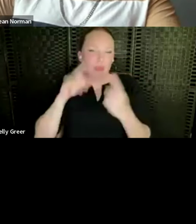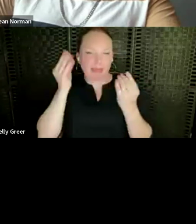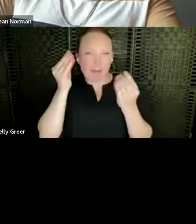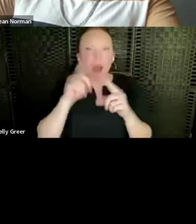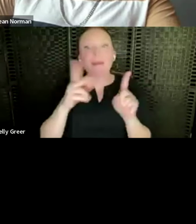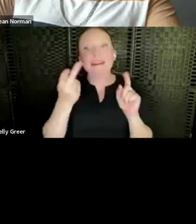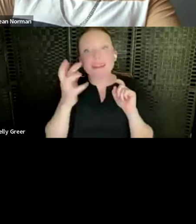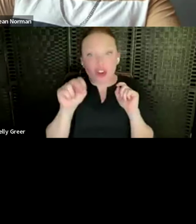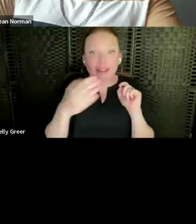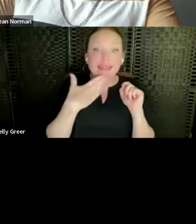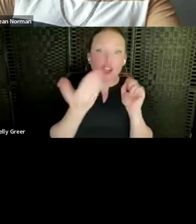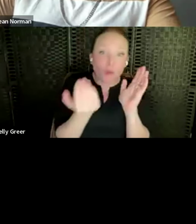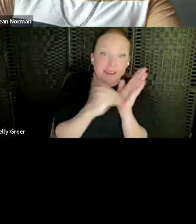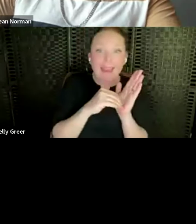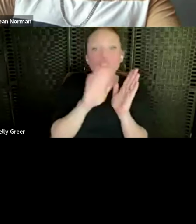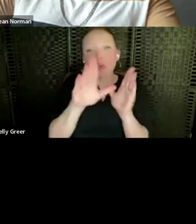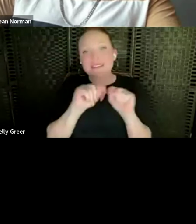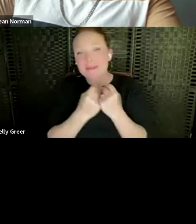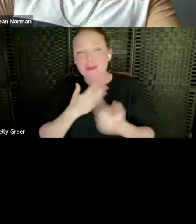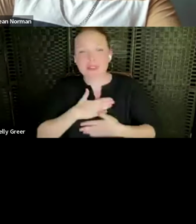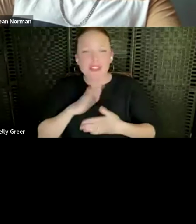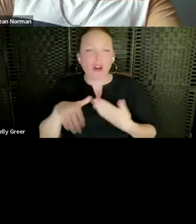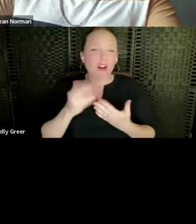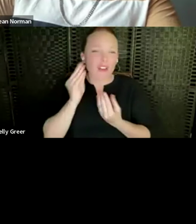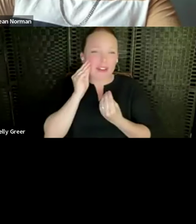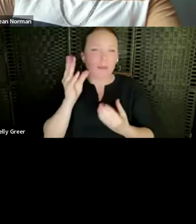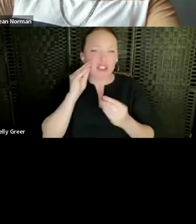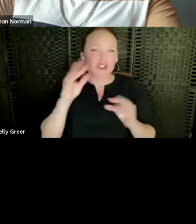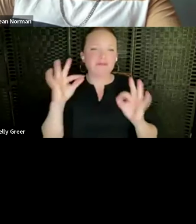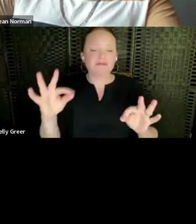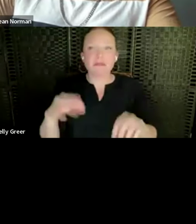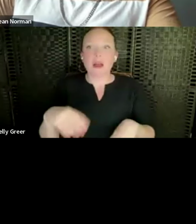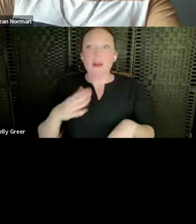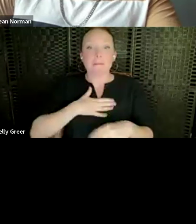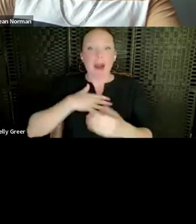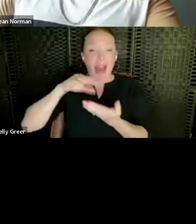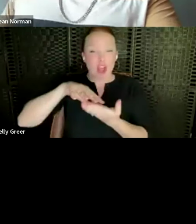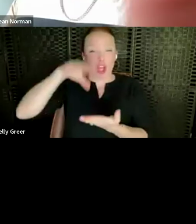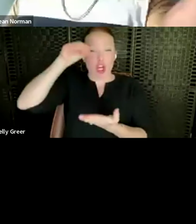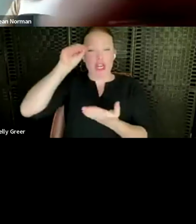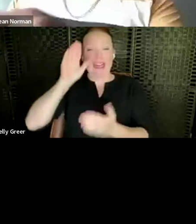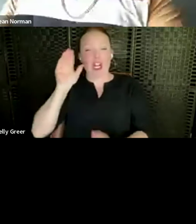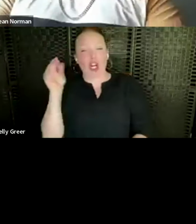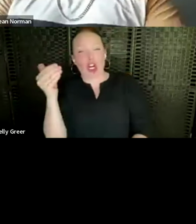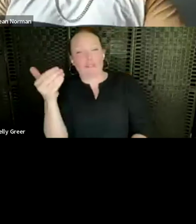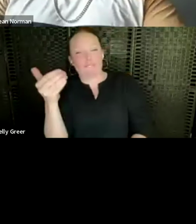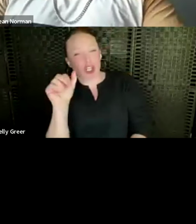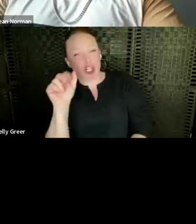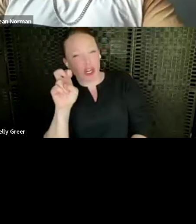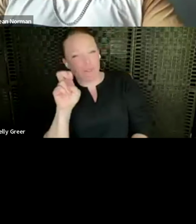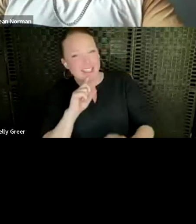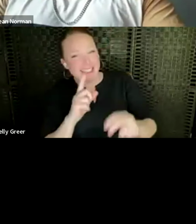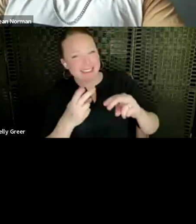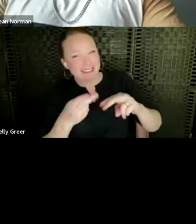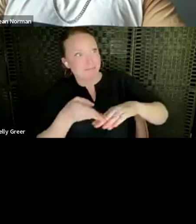thank you and your team very much. Appreciate all the information. My learning curve is rapidly increasing, and